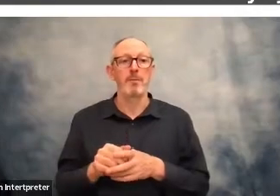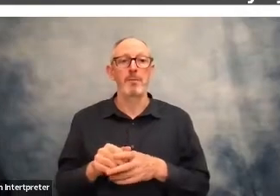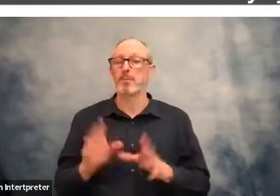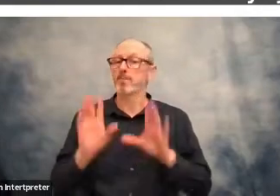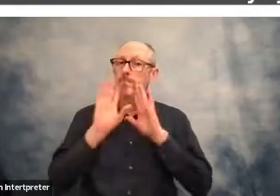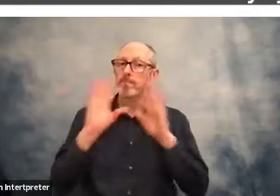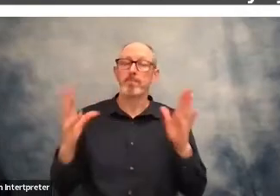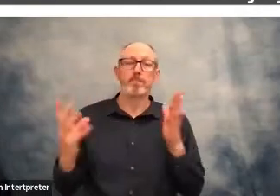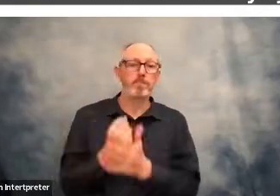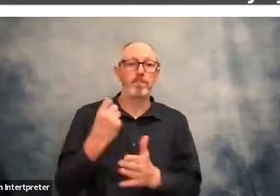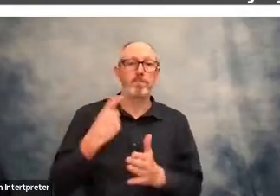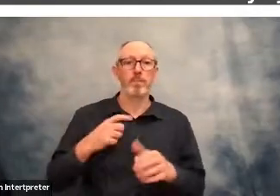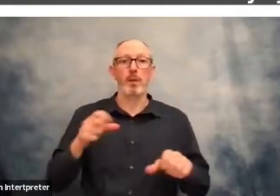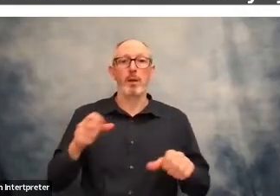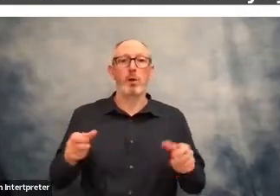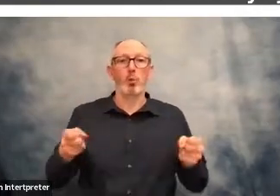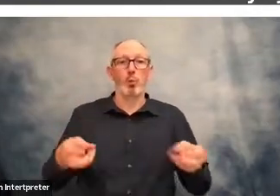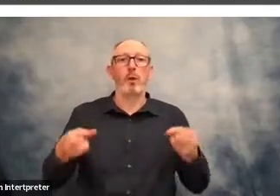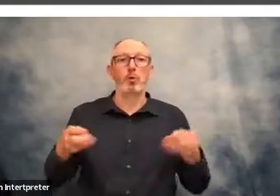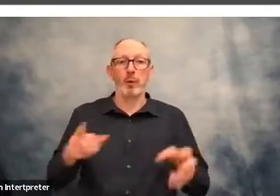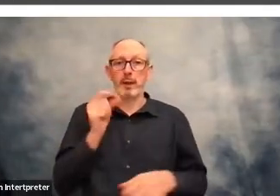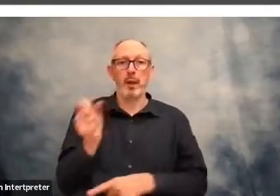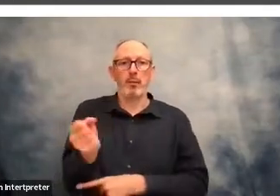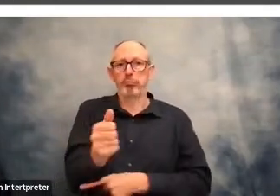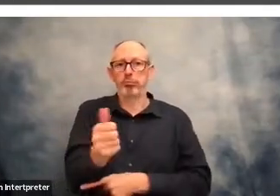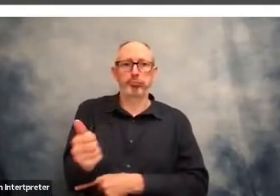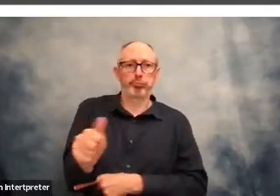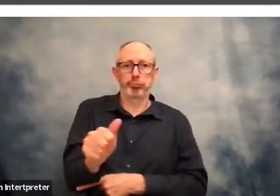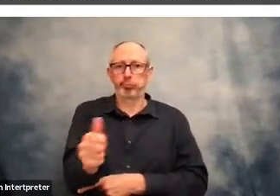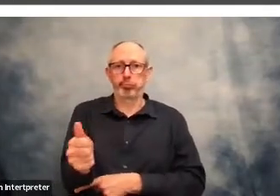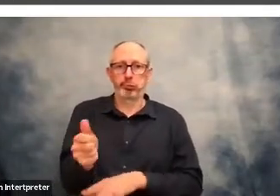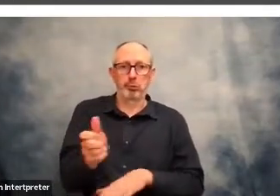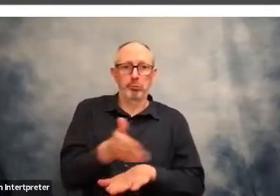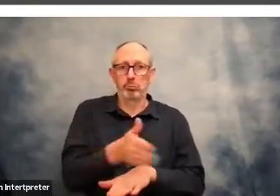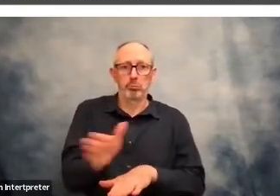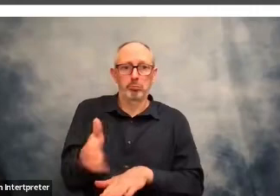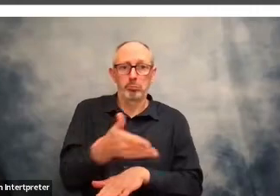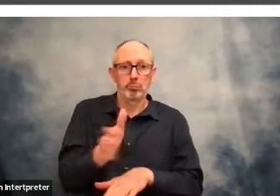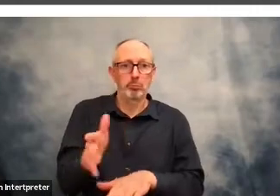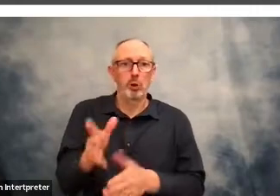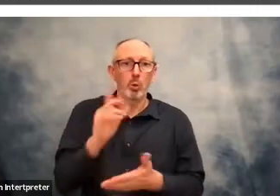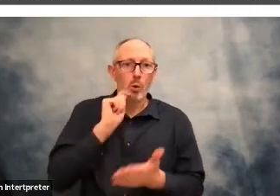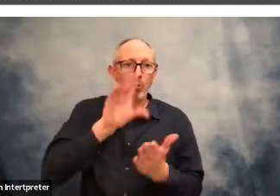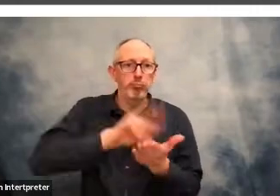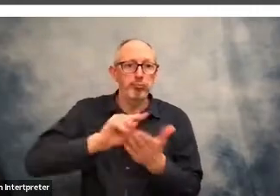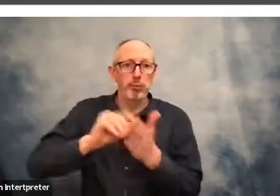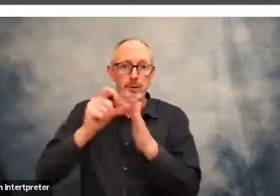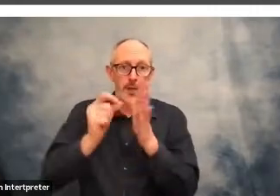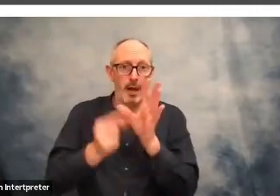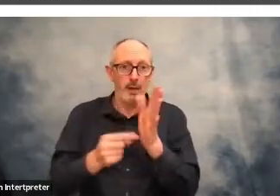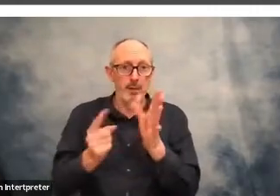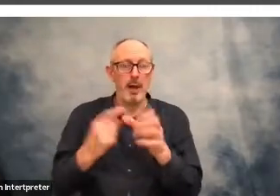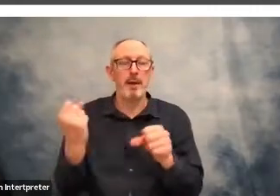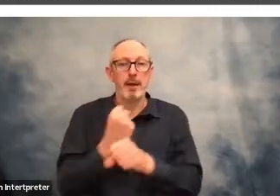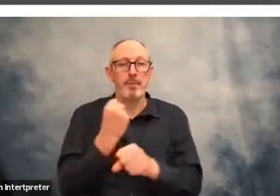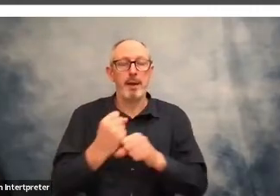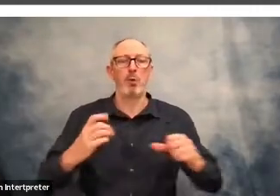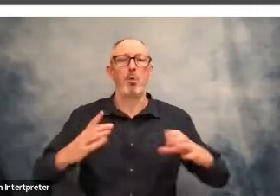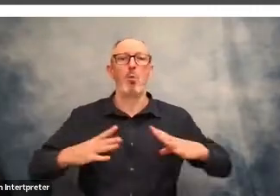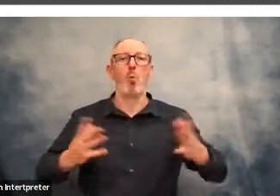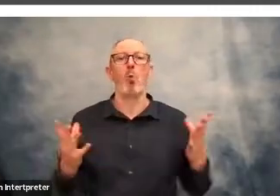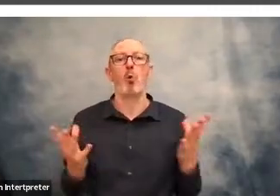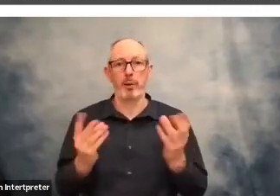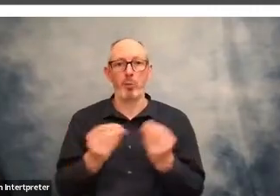users operate our device with a joystick and do daily tasks, we're able to collect that data and automate those tasks with AI voice control,